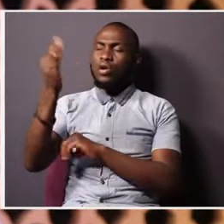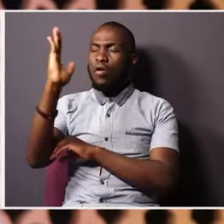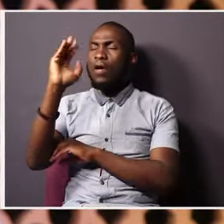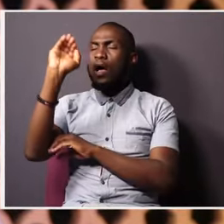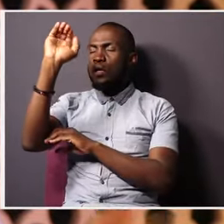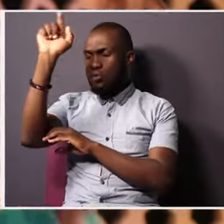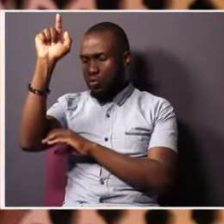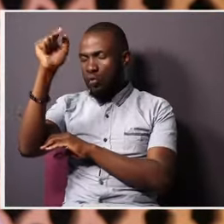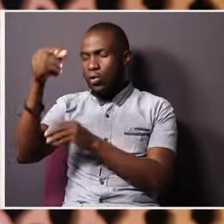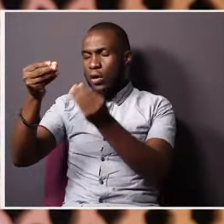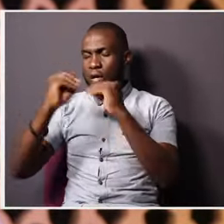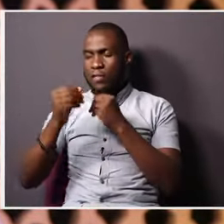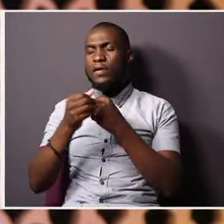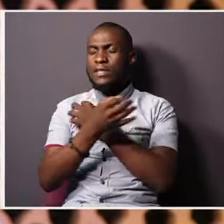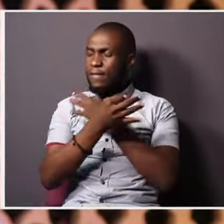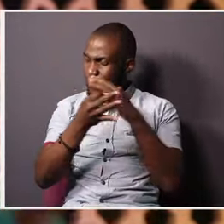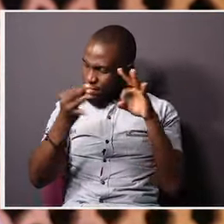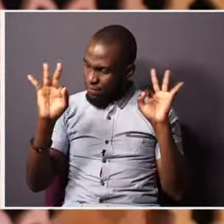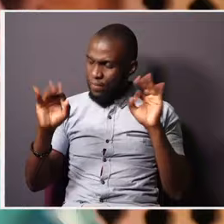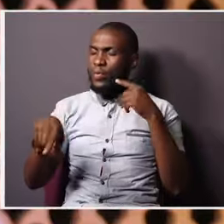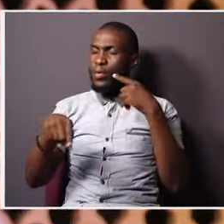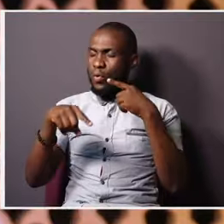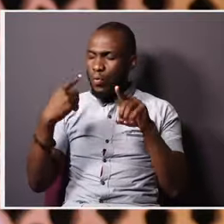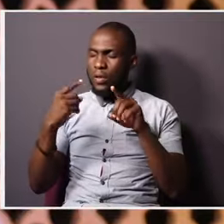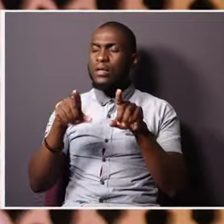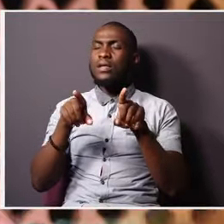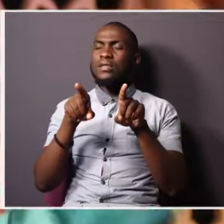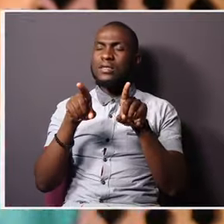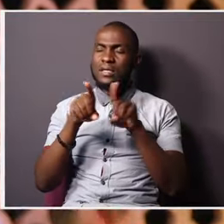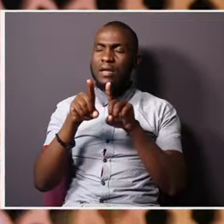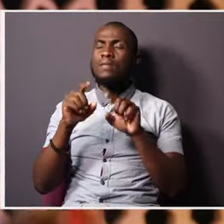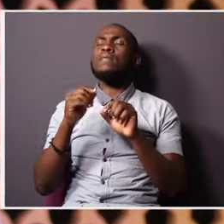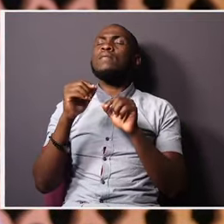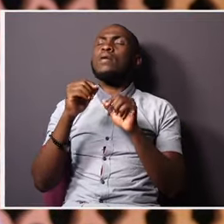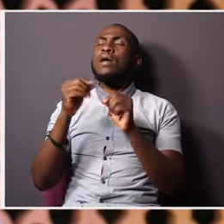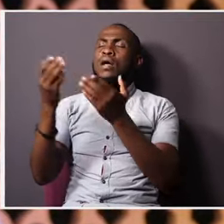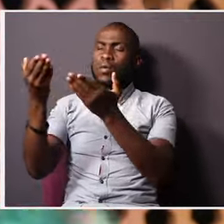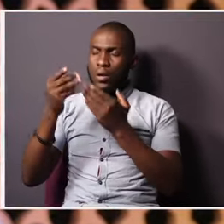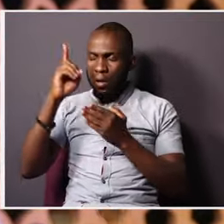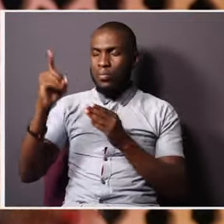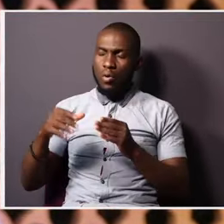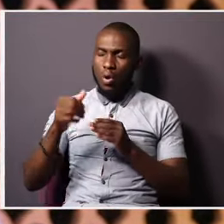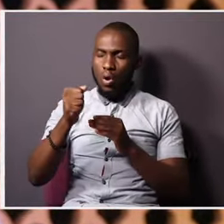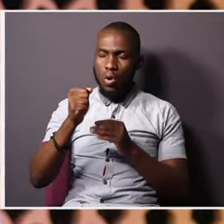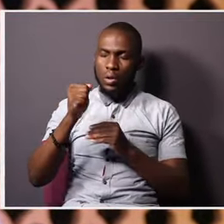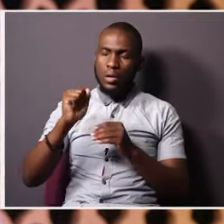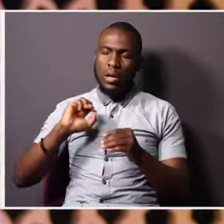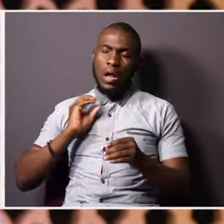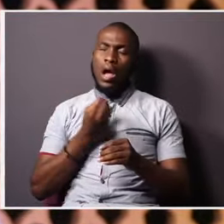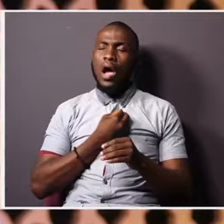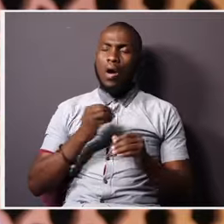victory, oh God, over every circumstance. And Lord, we invite you that you may hold our hands as we go into the